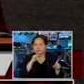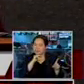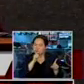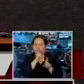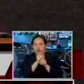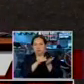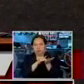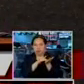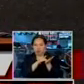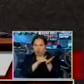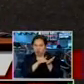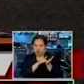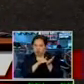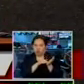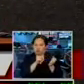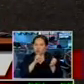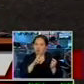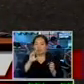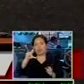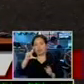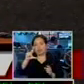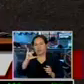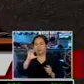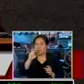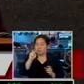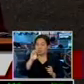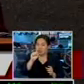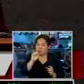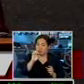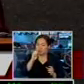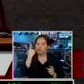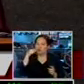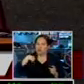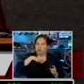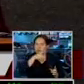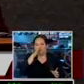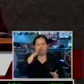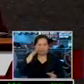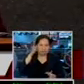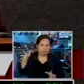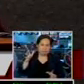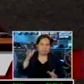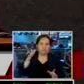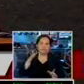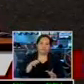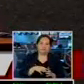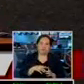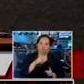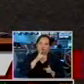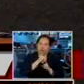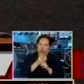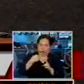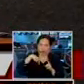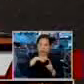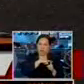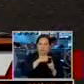excuse nor a license for us to ignore and abandon our solemn